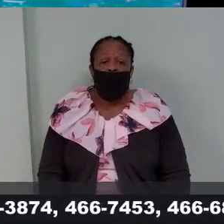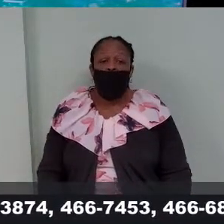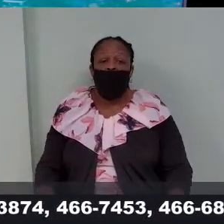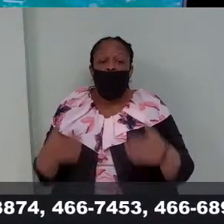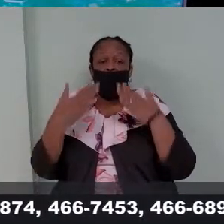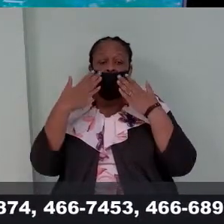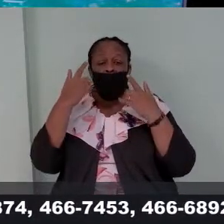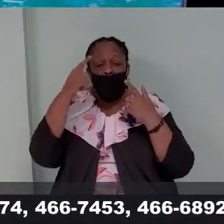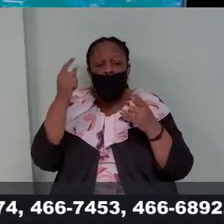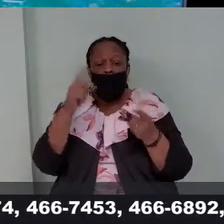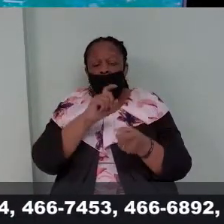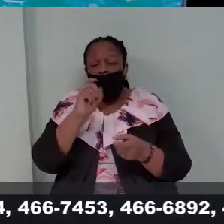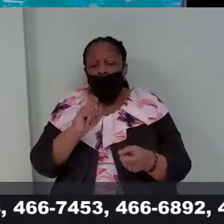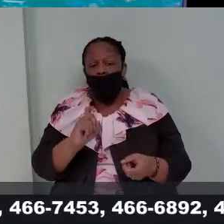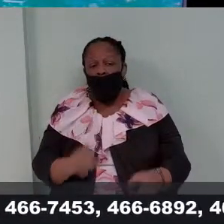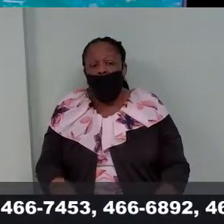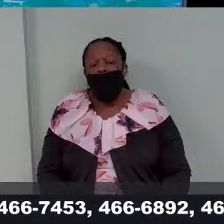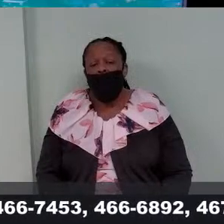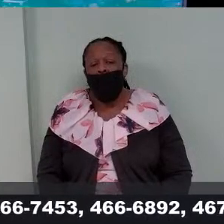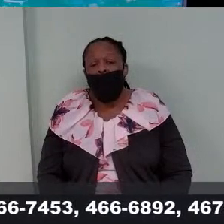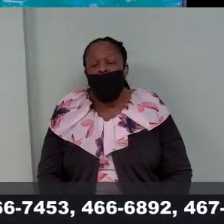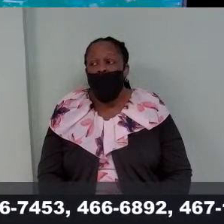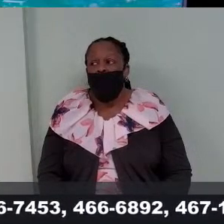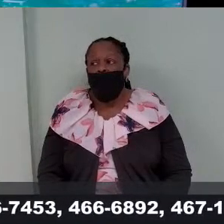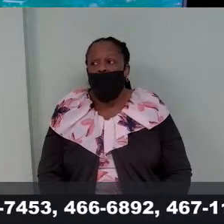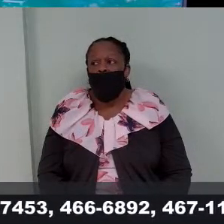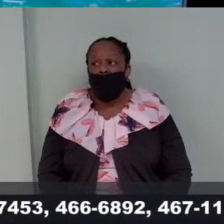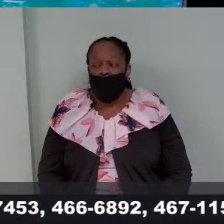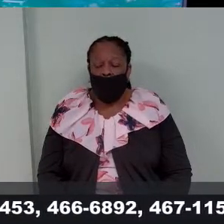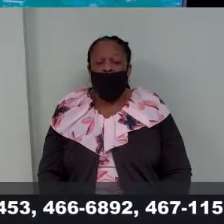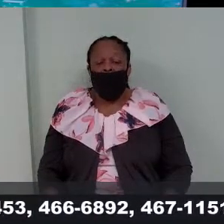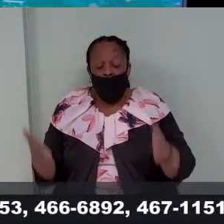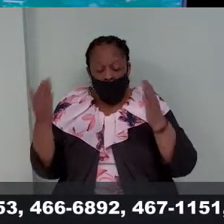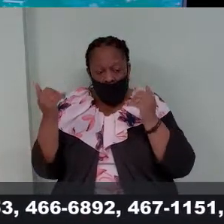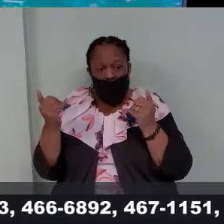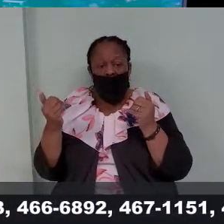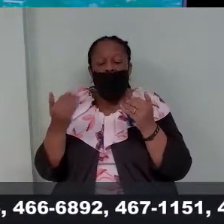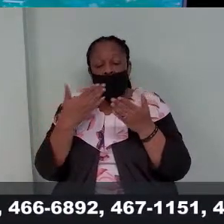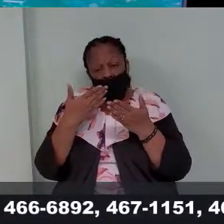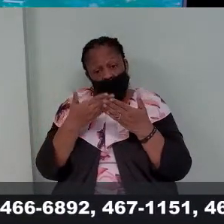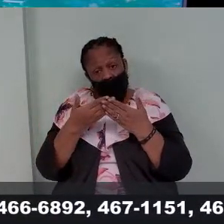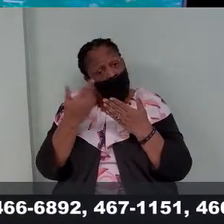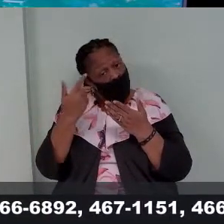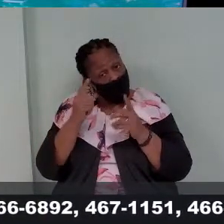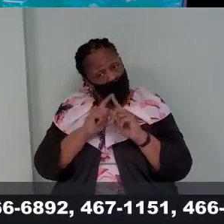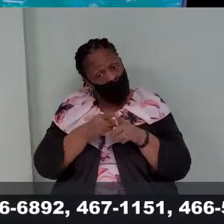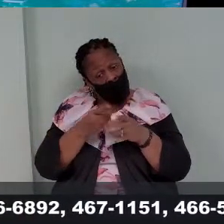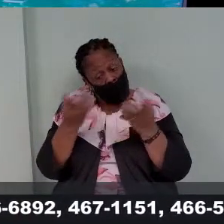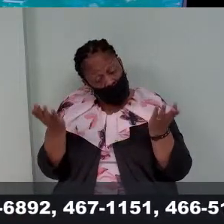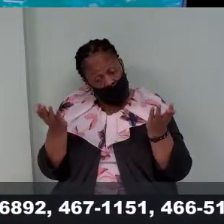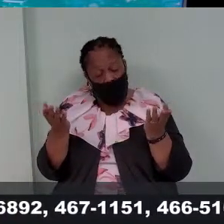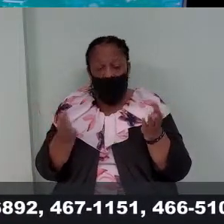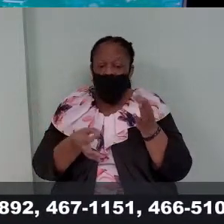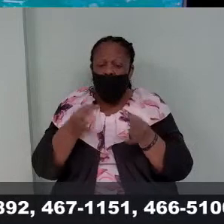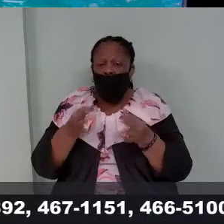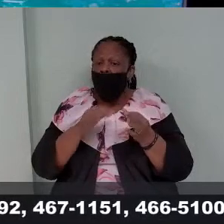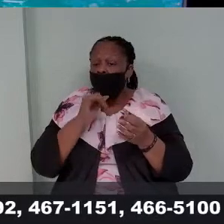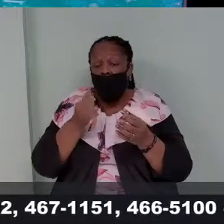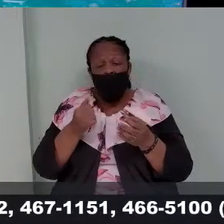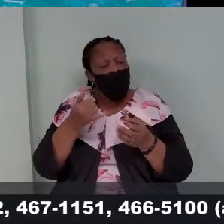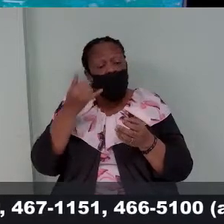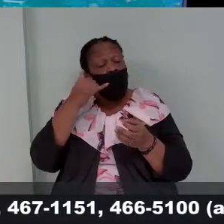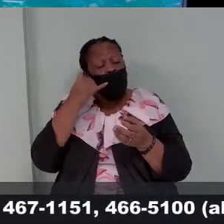questions for today, and I do hope that you're satisfied with the responses that were provided.